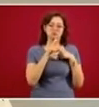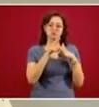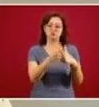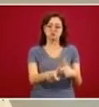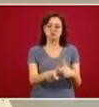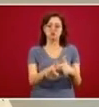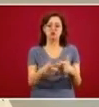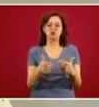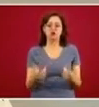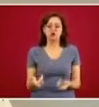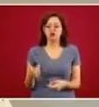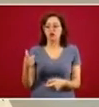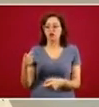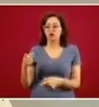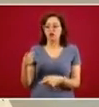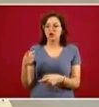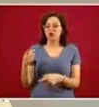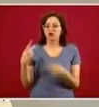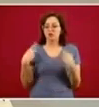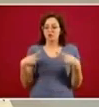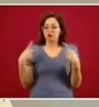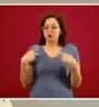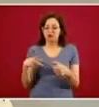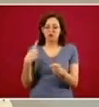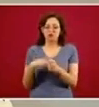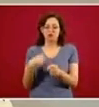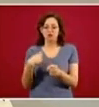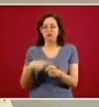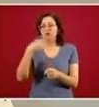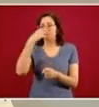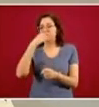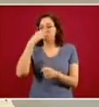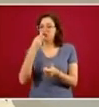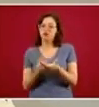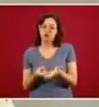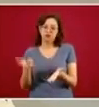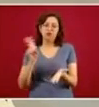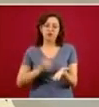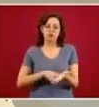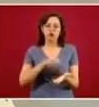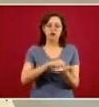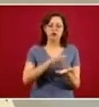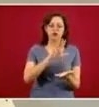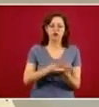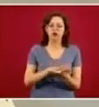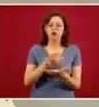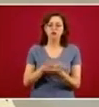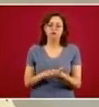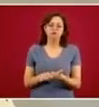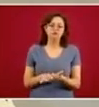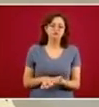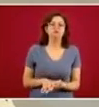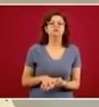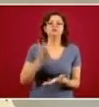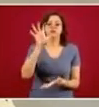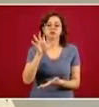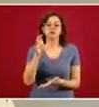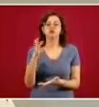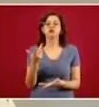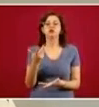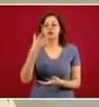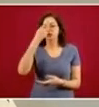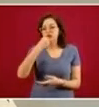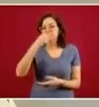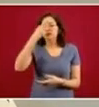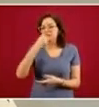month. This number hasn't shown any decrease. What has varied is the